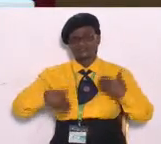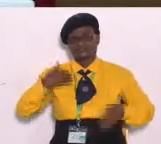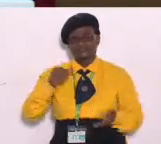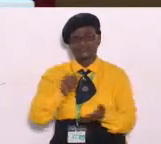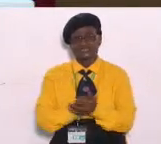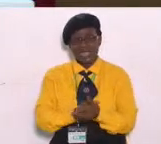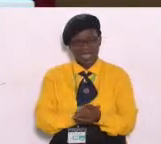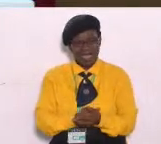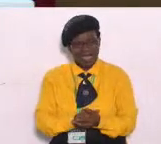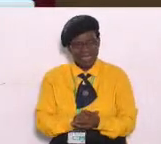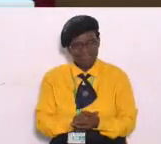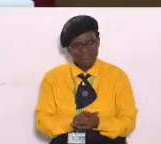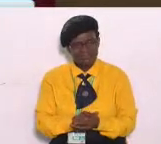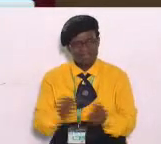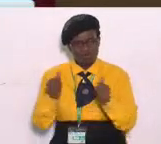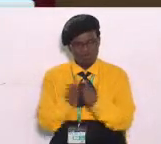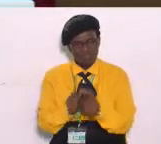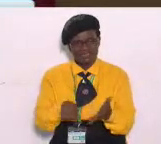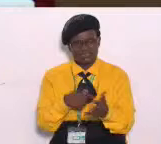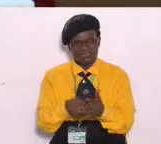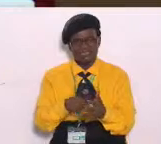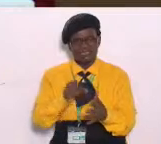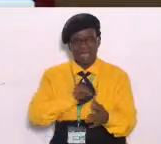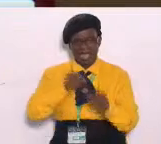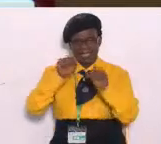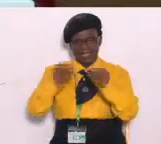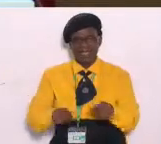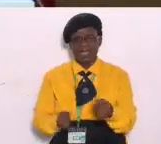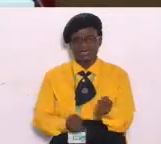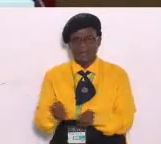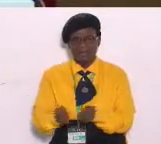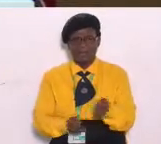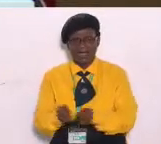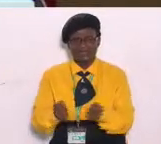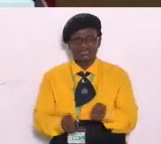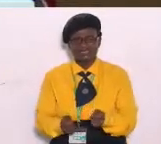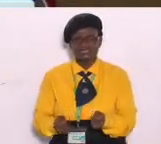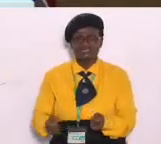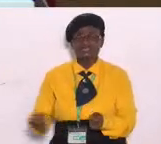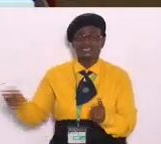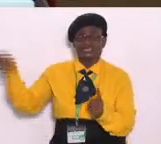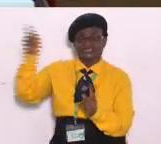that with this, at least I can manage till the church grows.